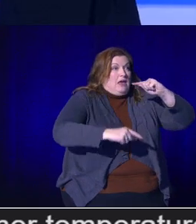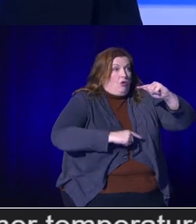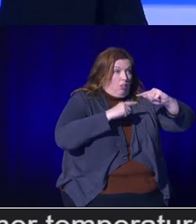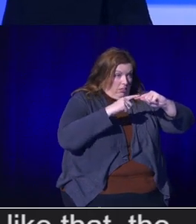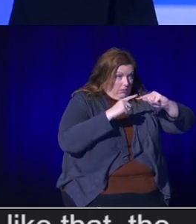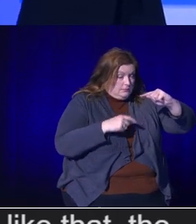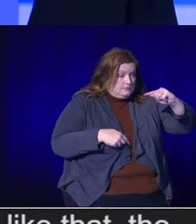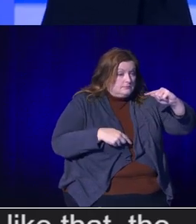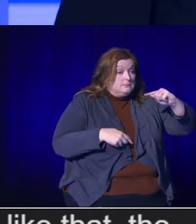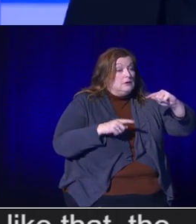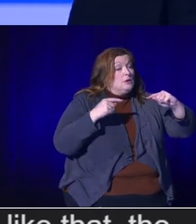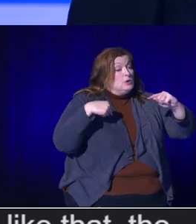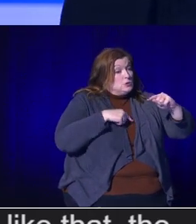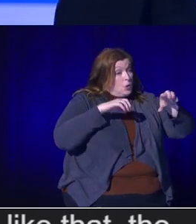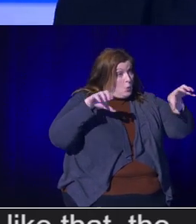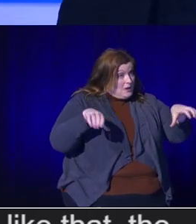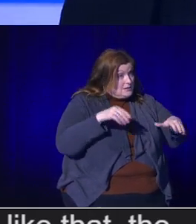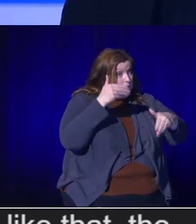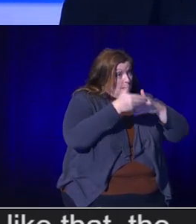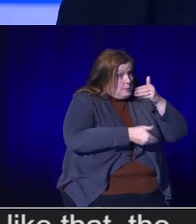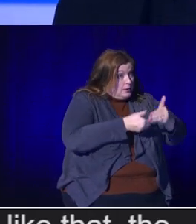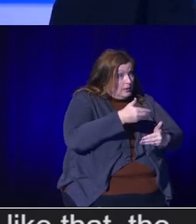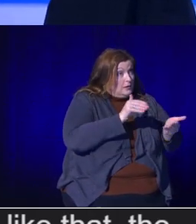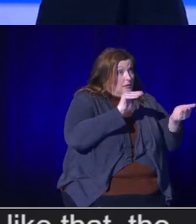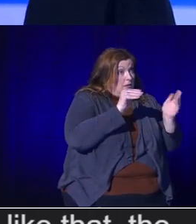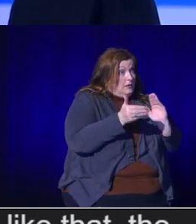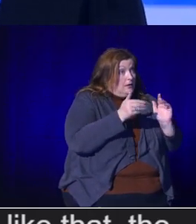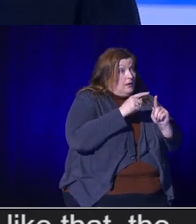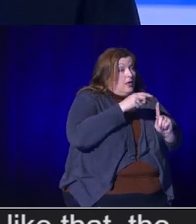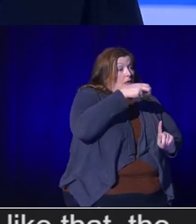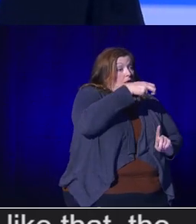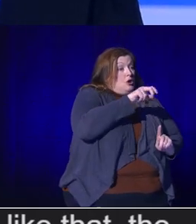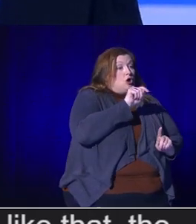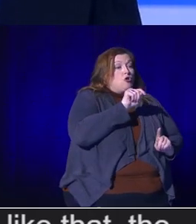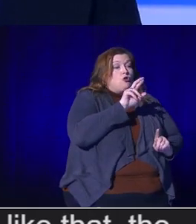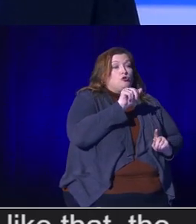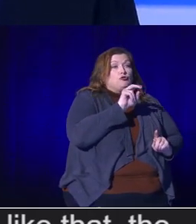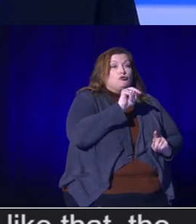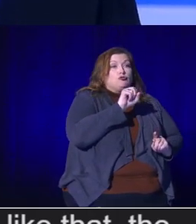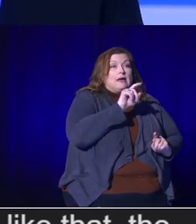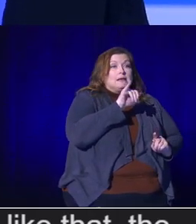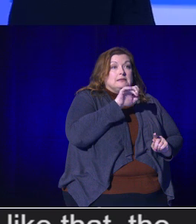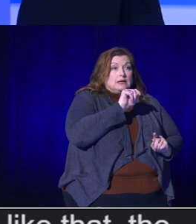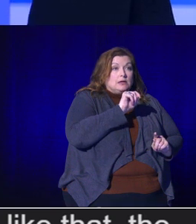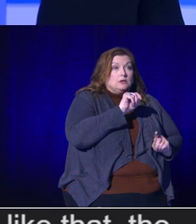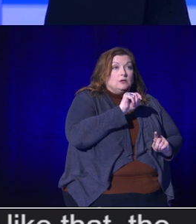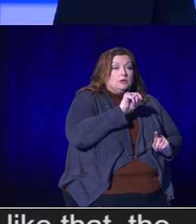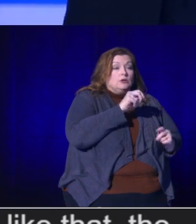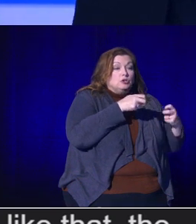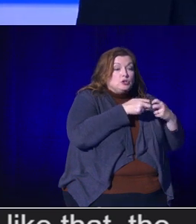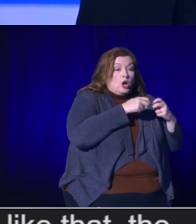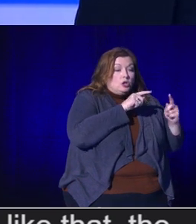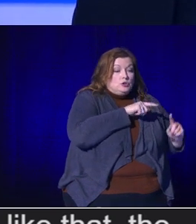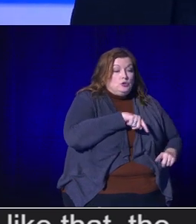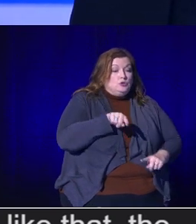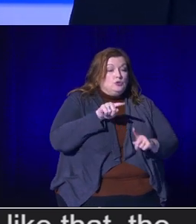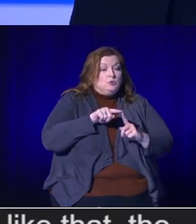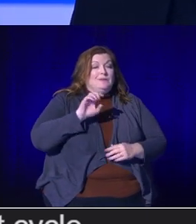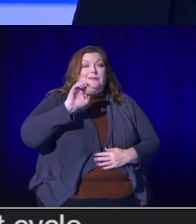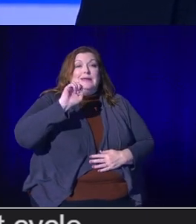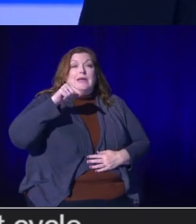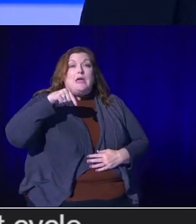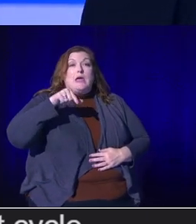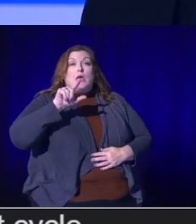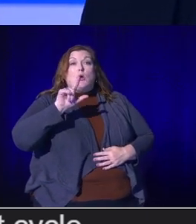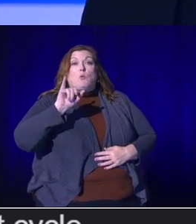did this process and compared this transient charge to a equilibrium low temperature charge, and we